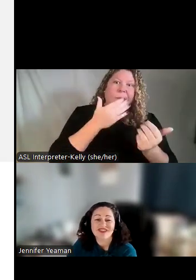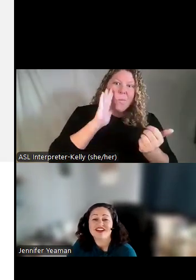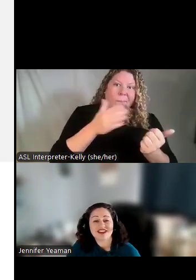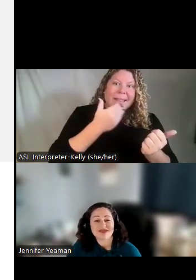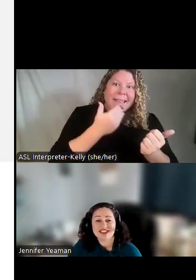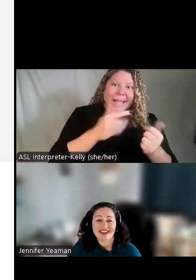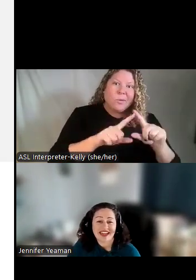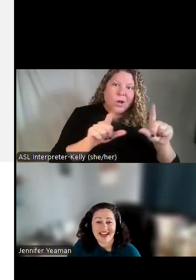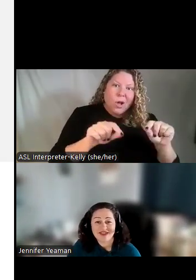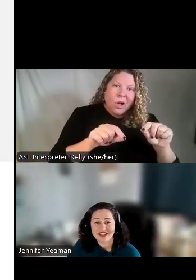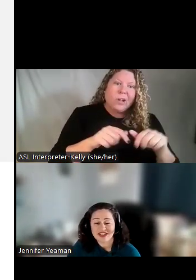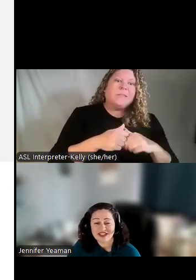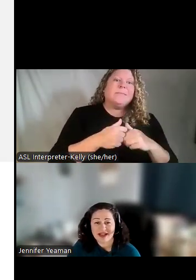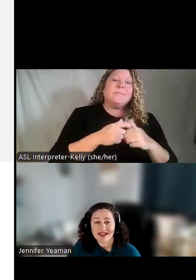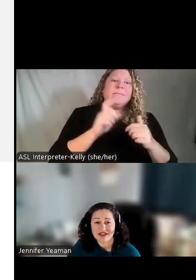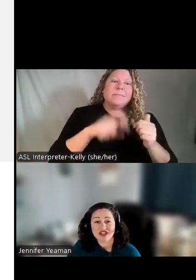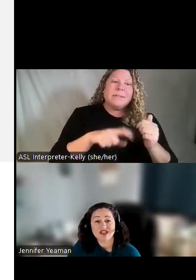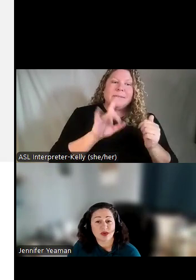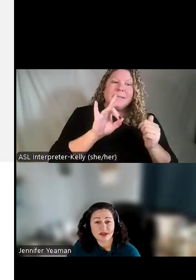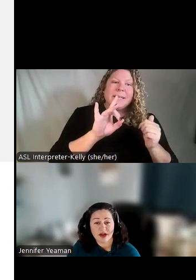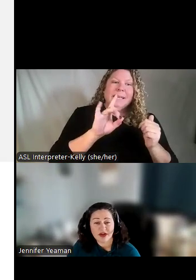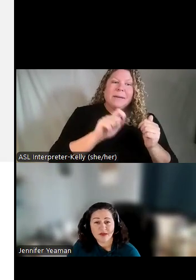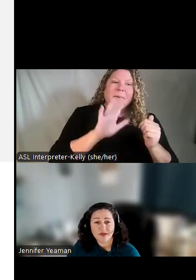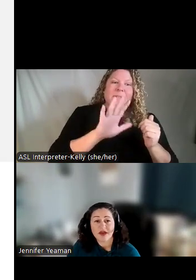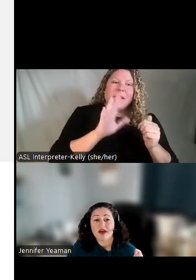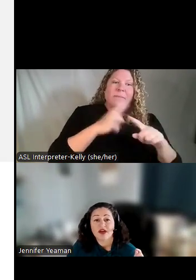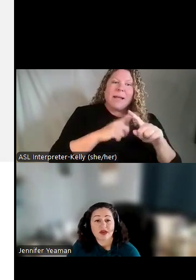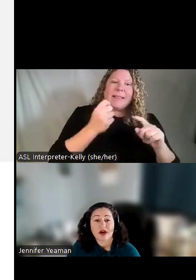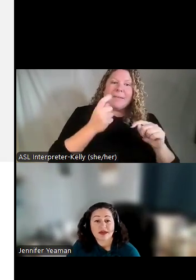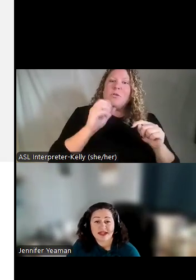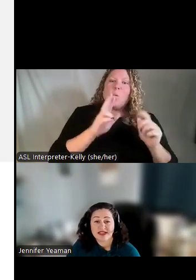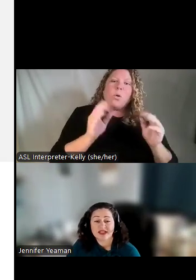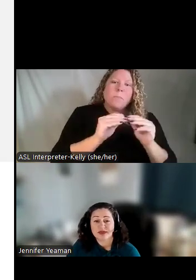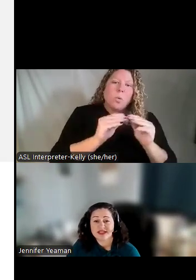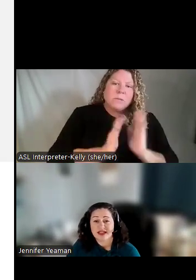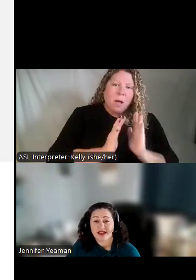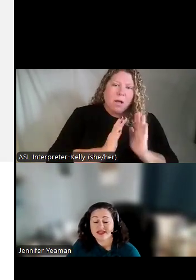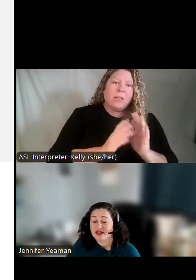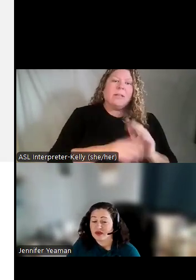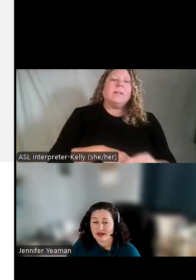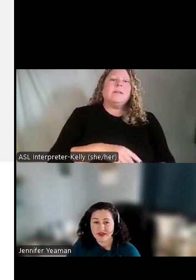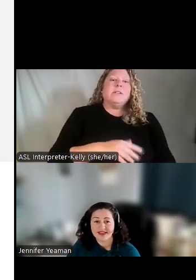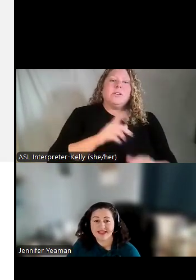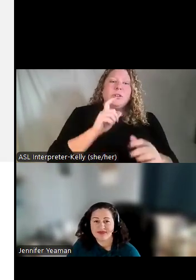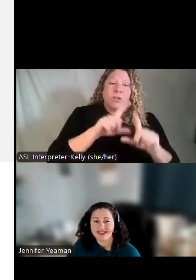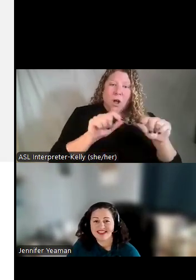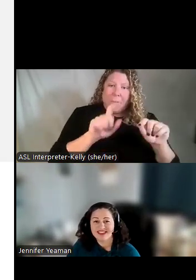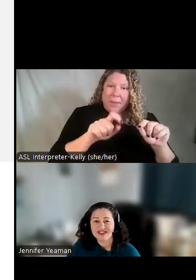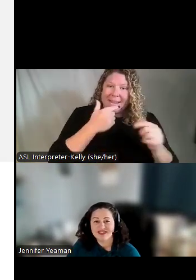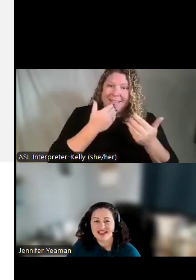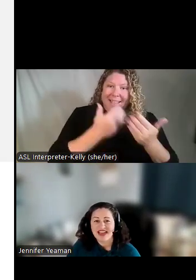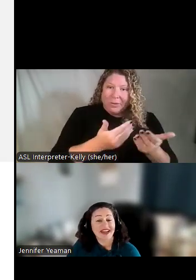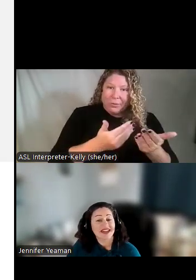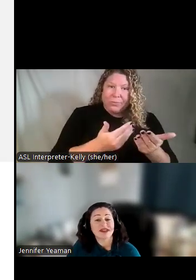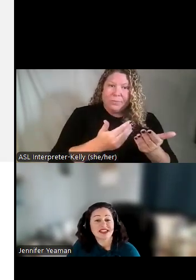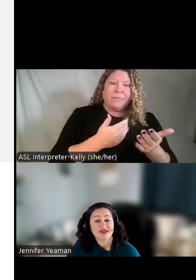the minimum, the card must be 8.5 inches by 11 inches or smaller. Your card must express thanks, whatever it is that means to